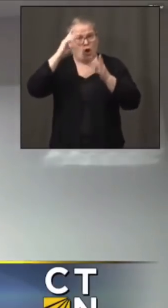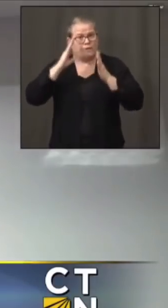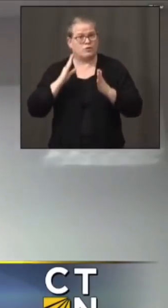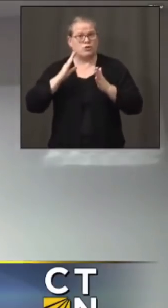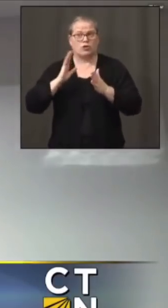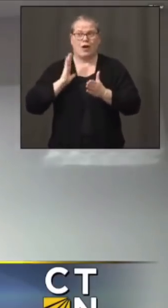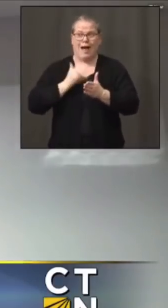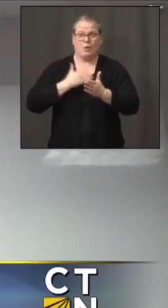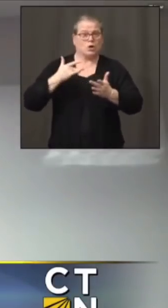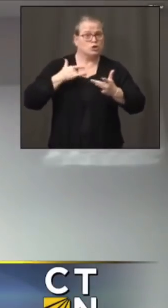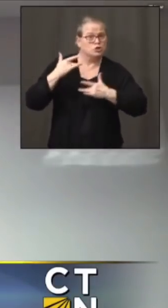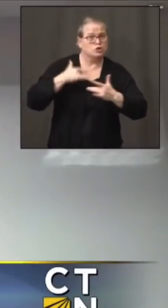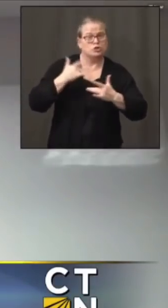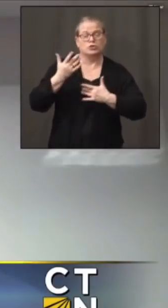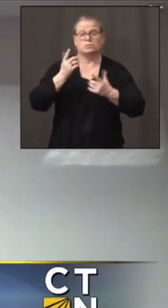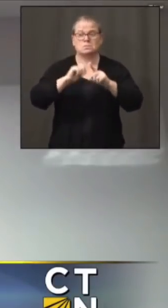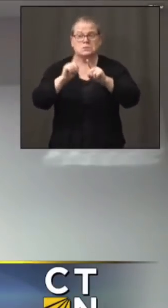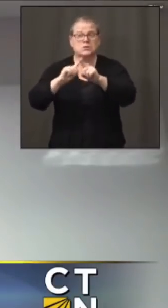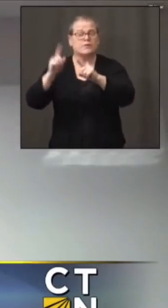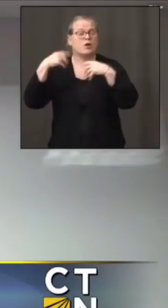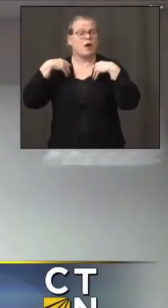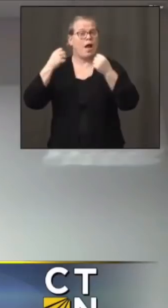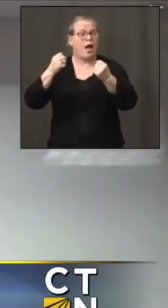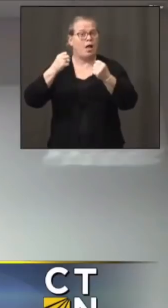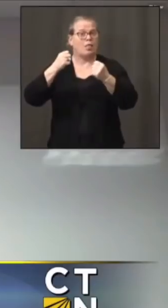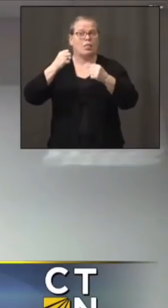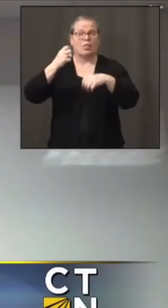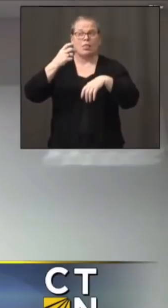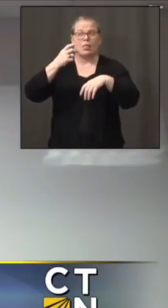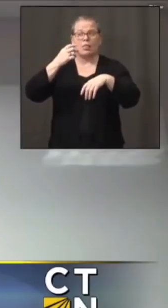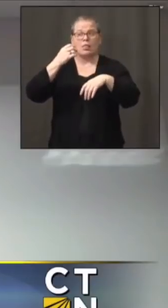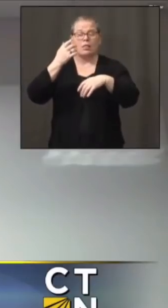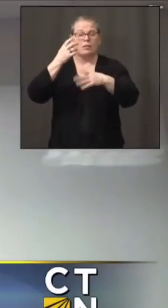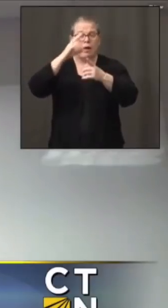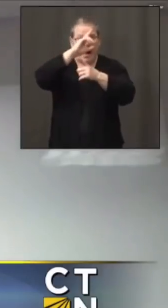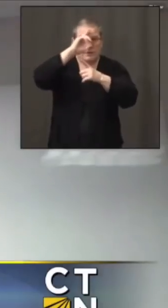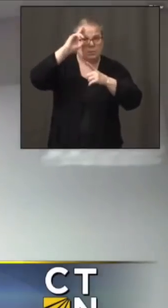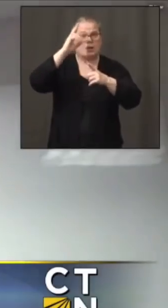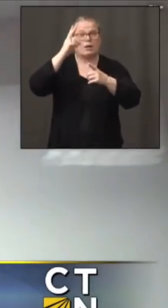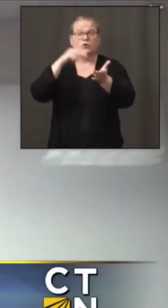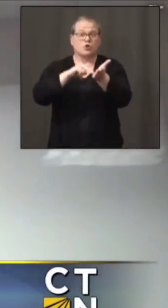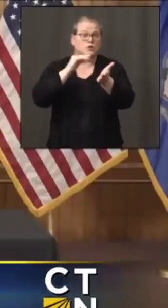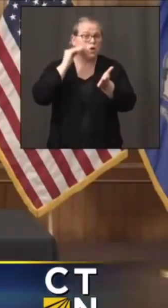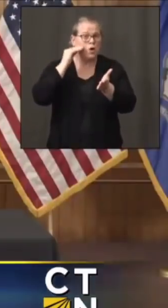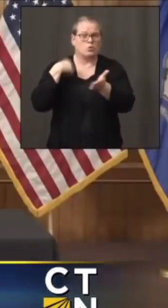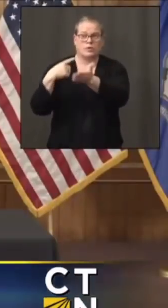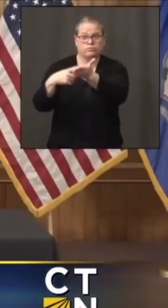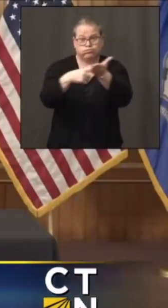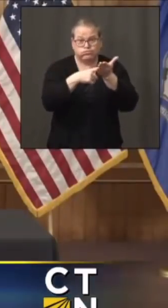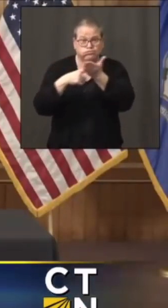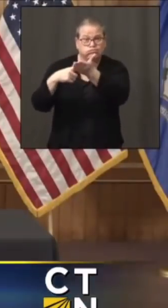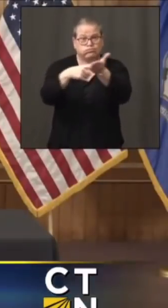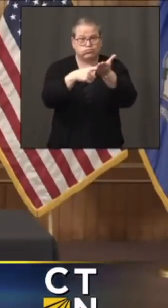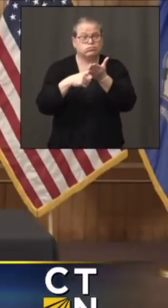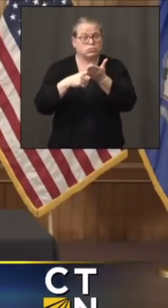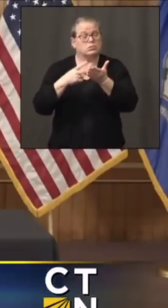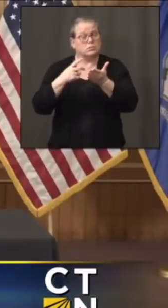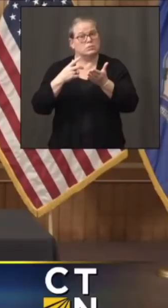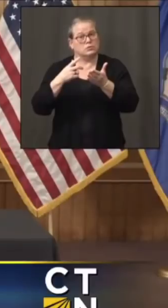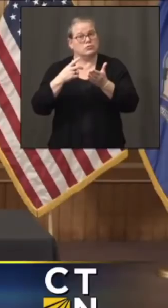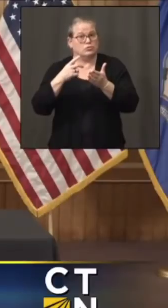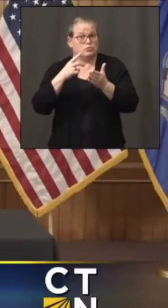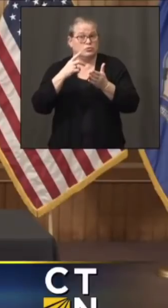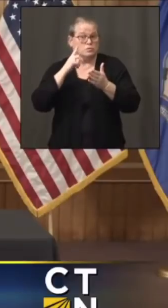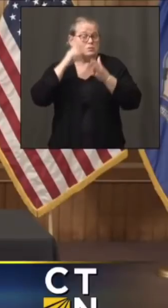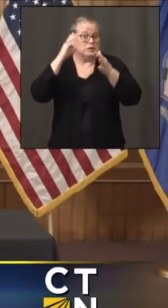healthcare institutions across the state and our citizens, we'll figure that piece out. And Governor, I mean, based on the internal polling that you guys are